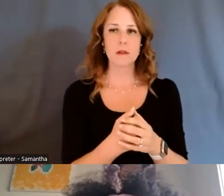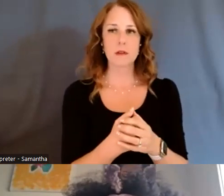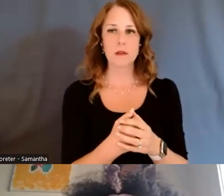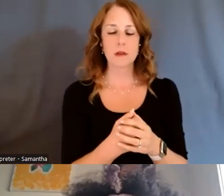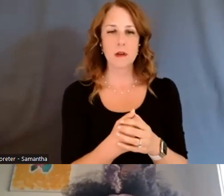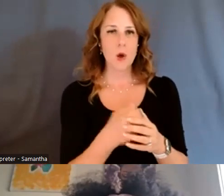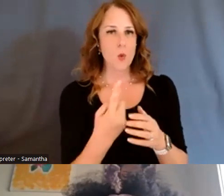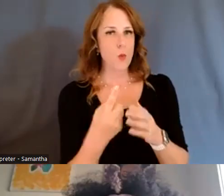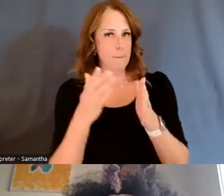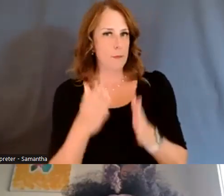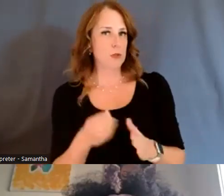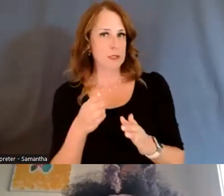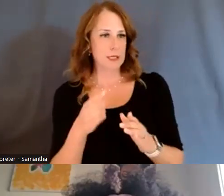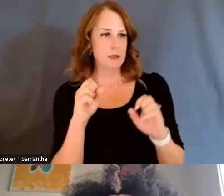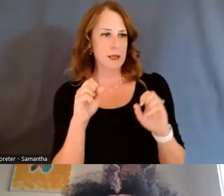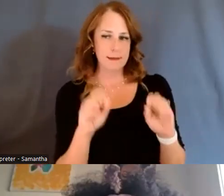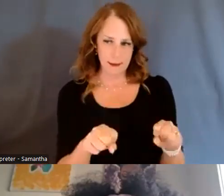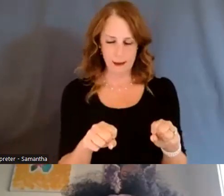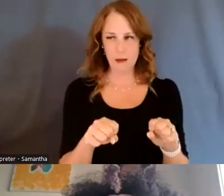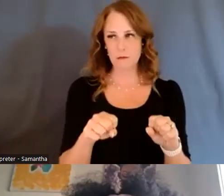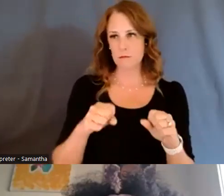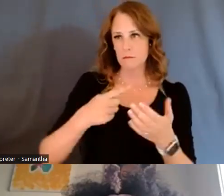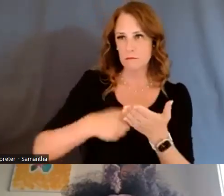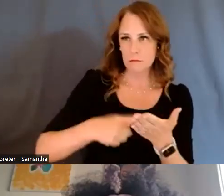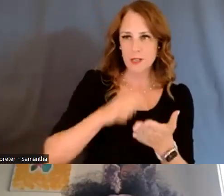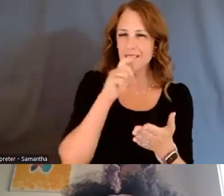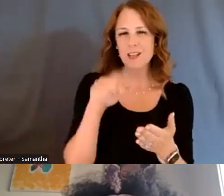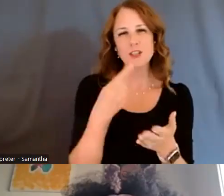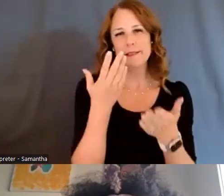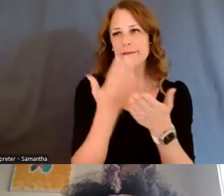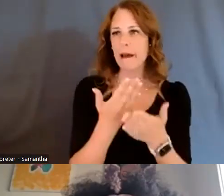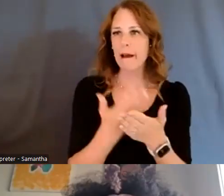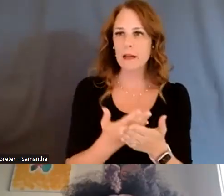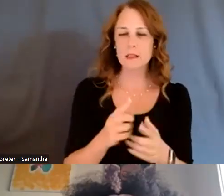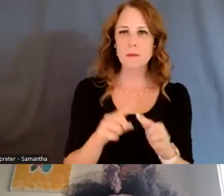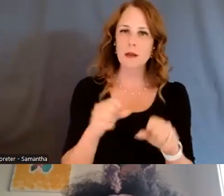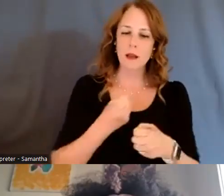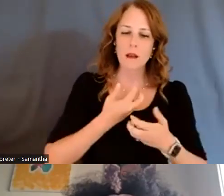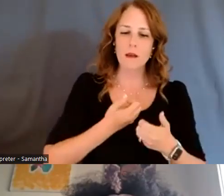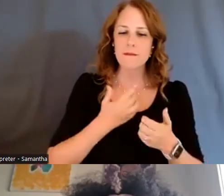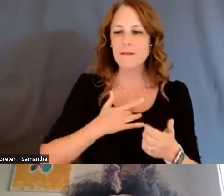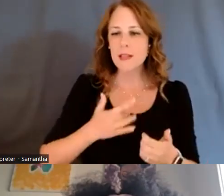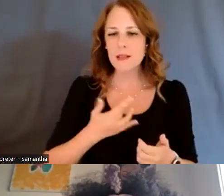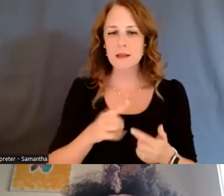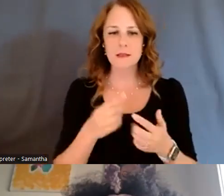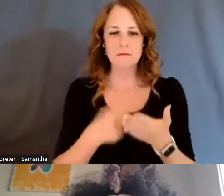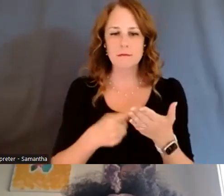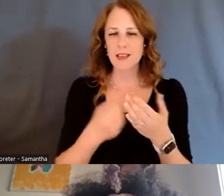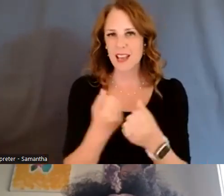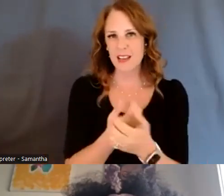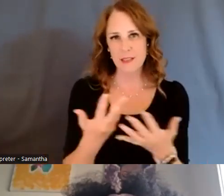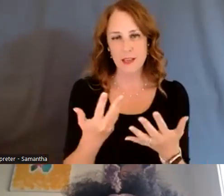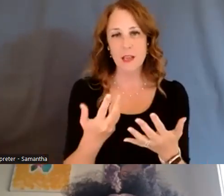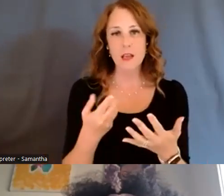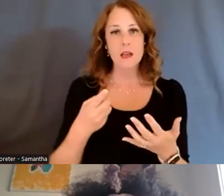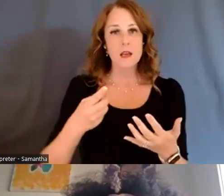one person that they can talk to, not about the facts, but about their feelings, about everything else. And we're the ones that